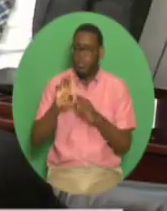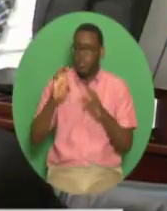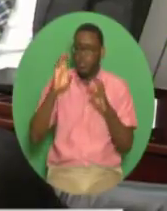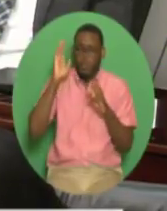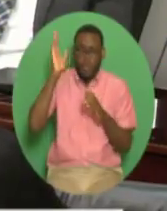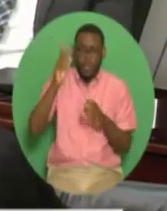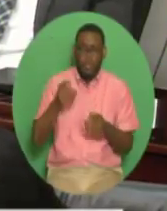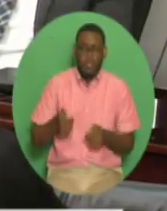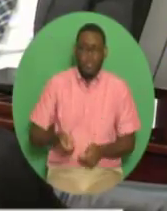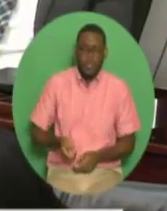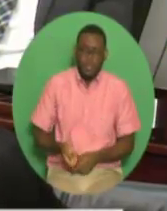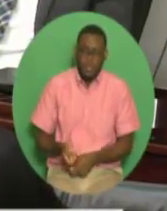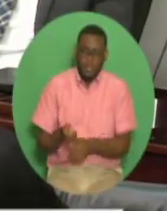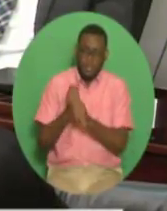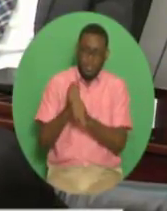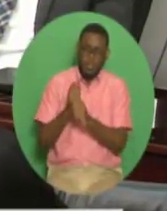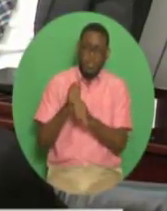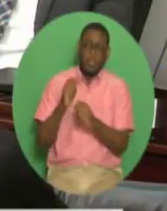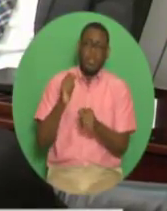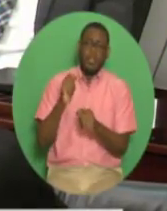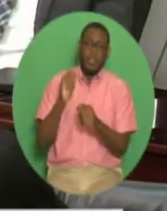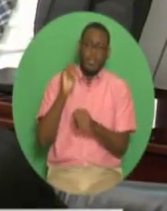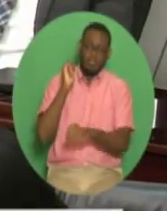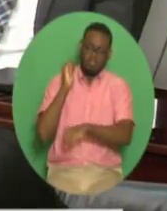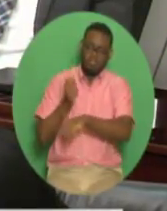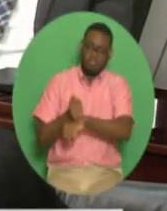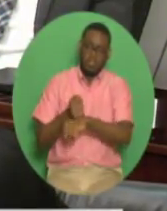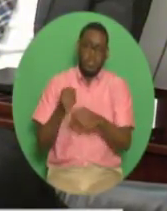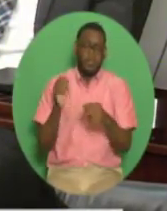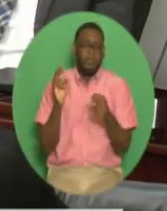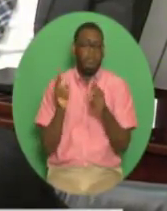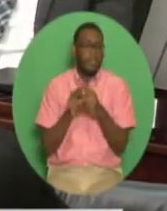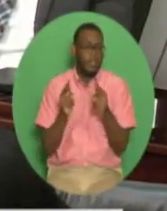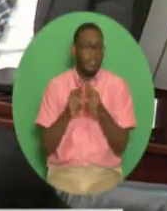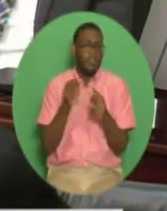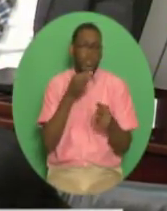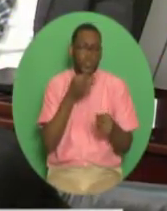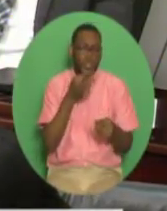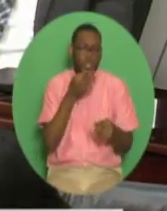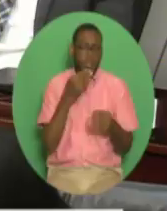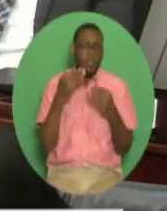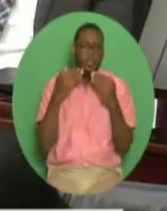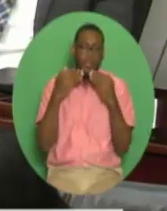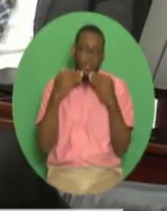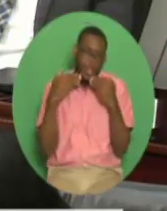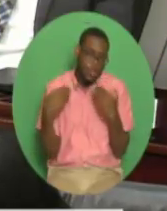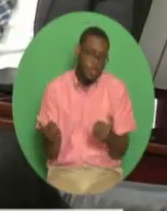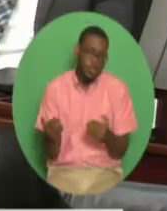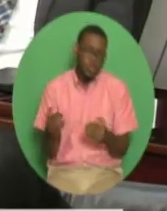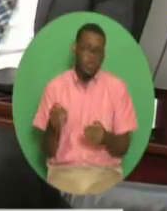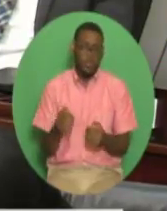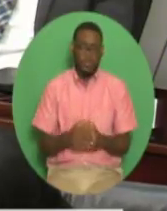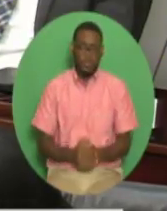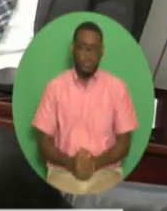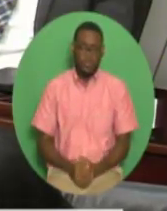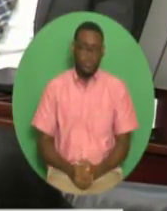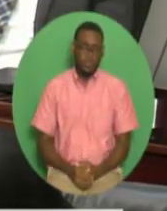the construction of that center very shortly. And I want to thank her again for that.